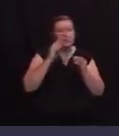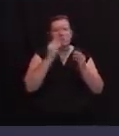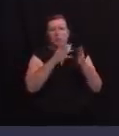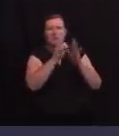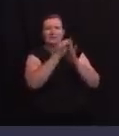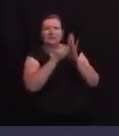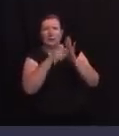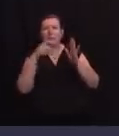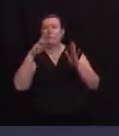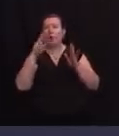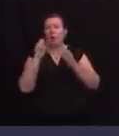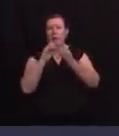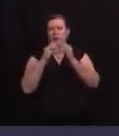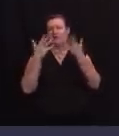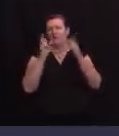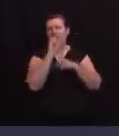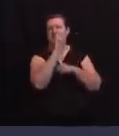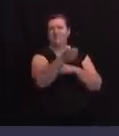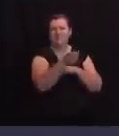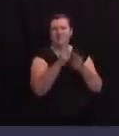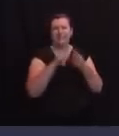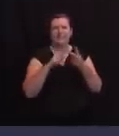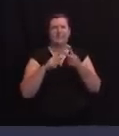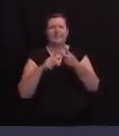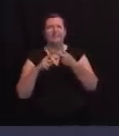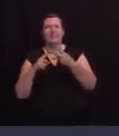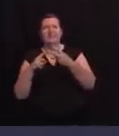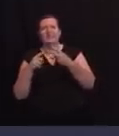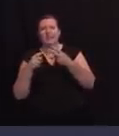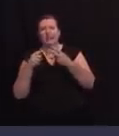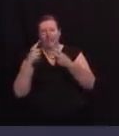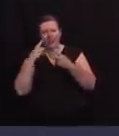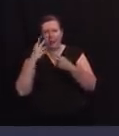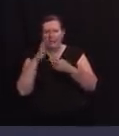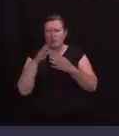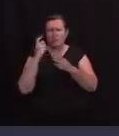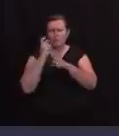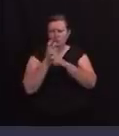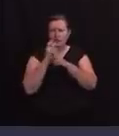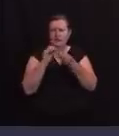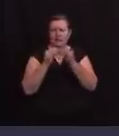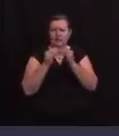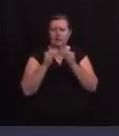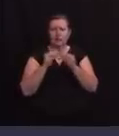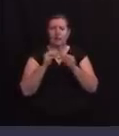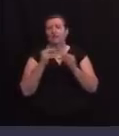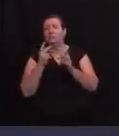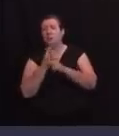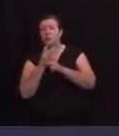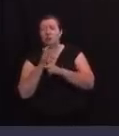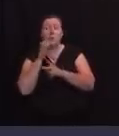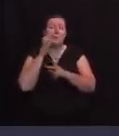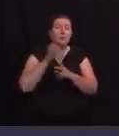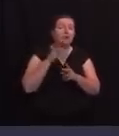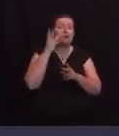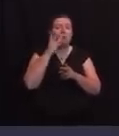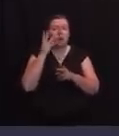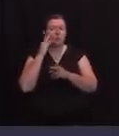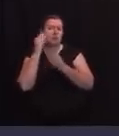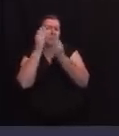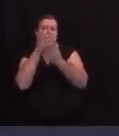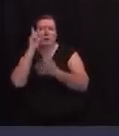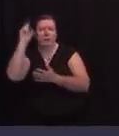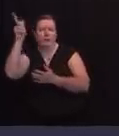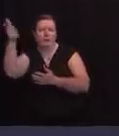think I'm about right on the dinner sign up, and we'll give you the beer and wine and other